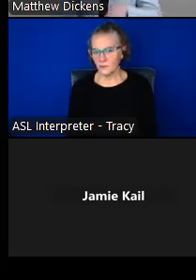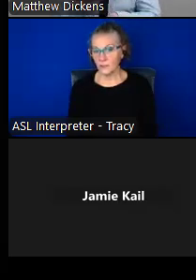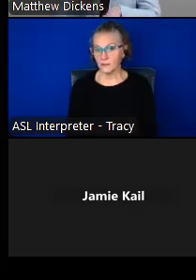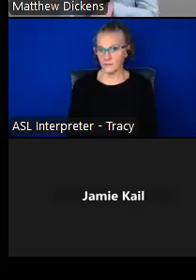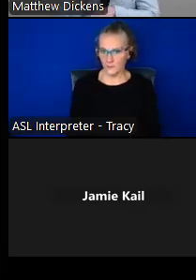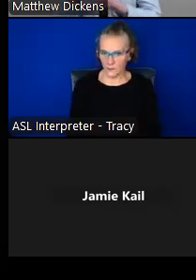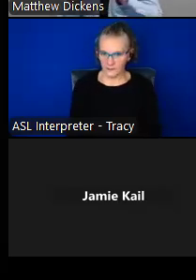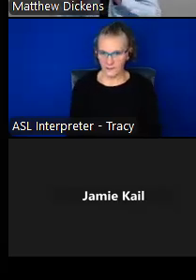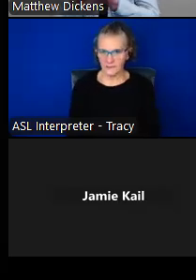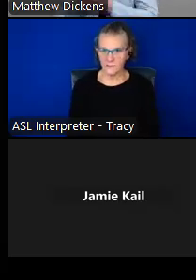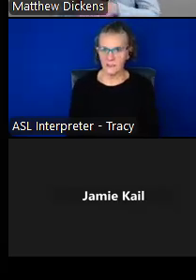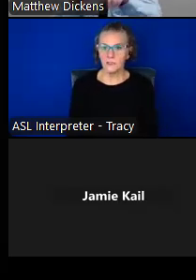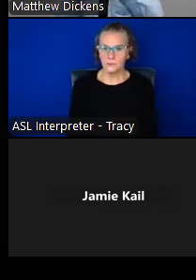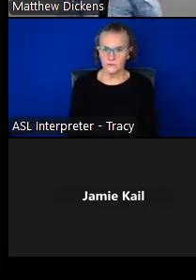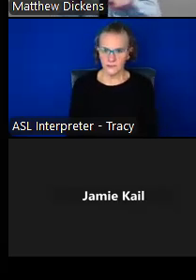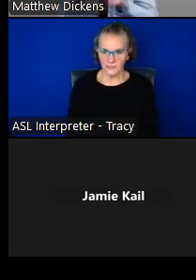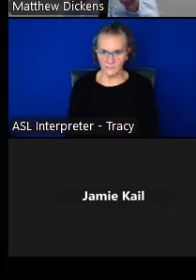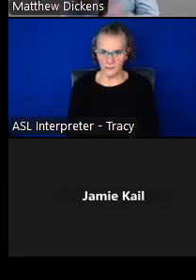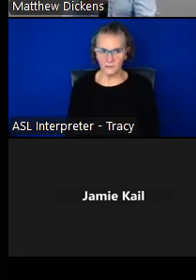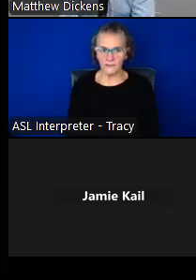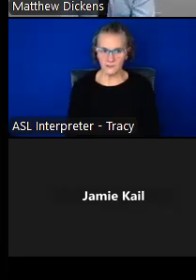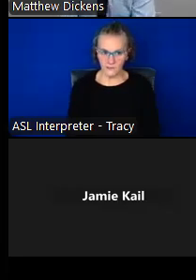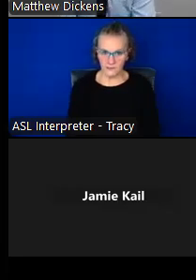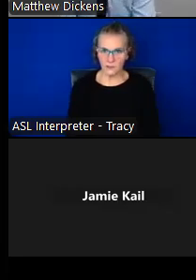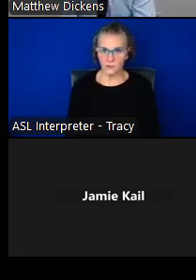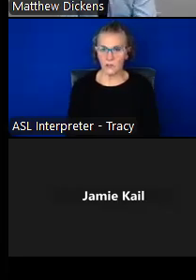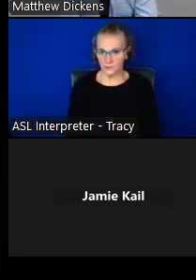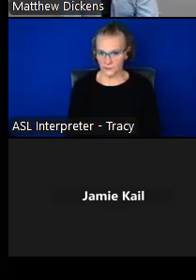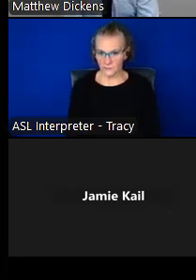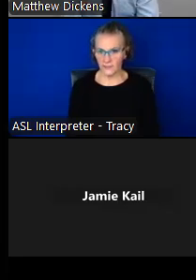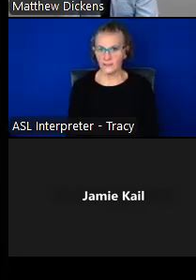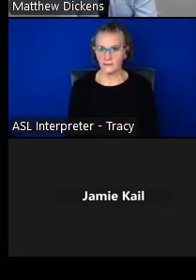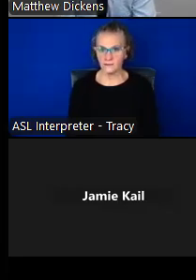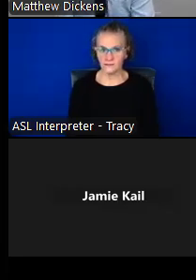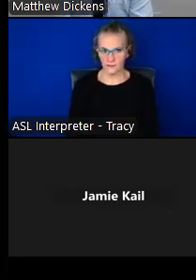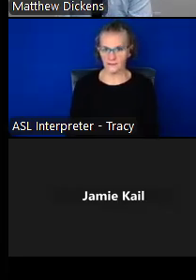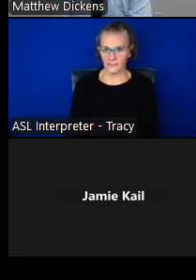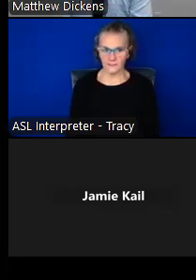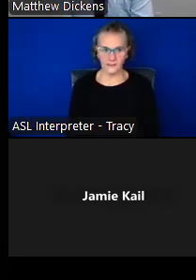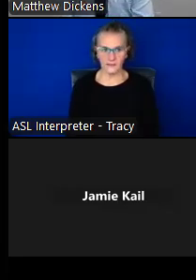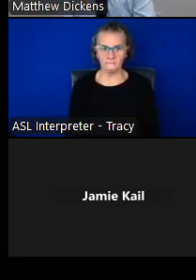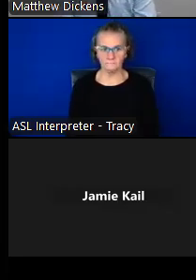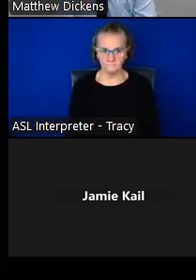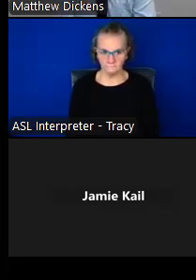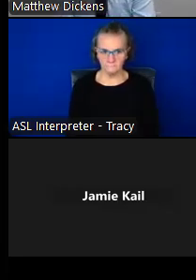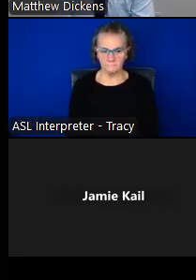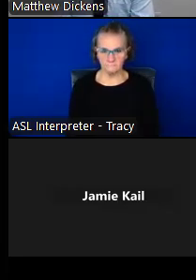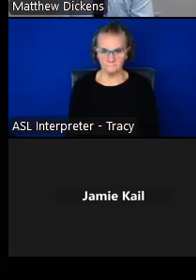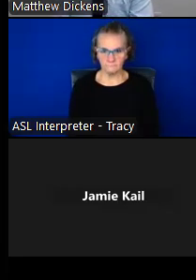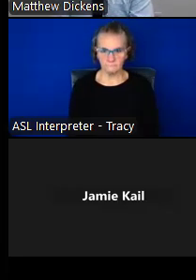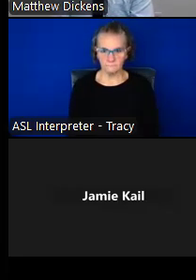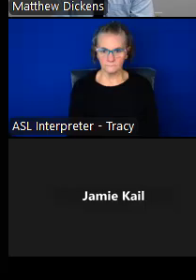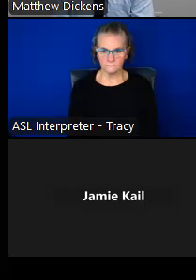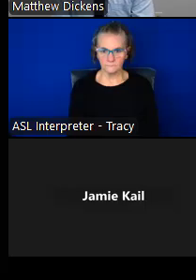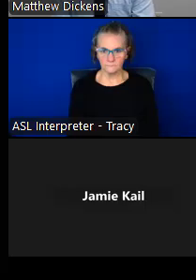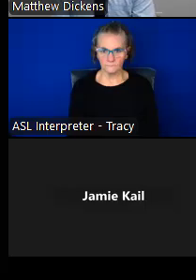questions regarding like policies, use the email that you see here on our screen to contact Amanda.